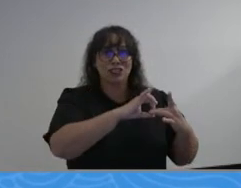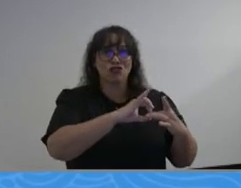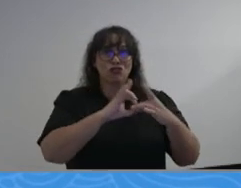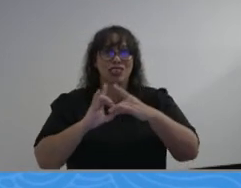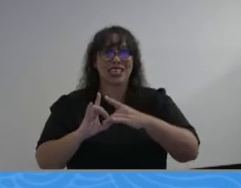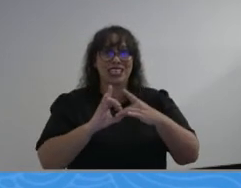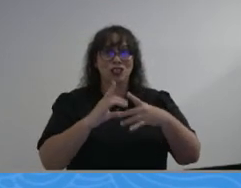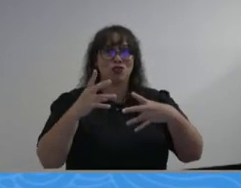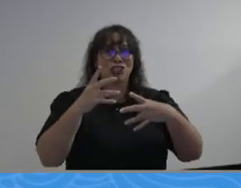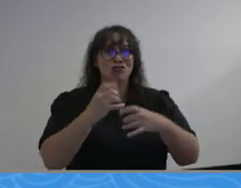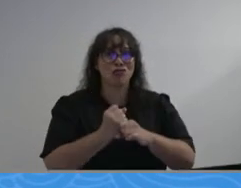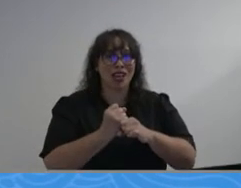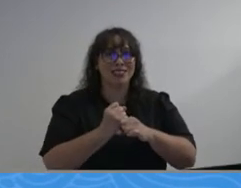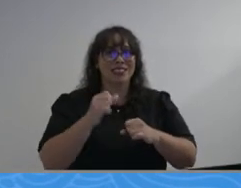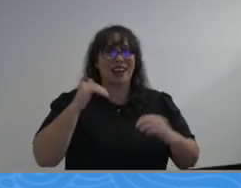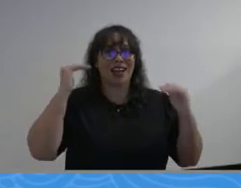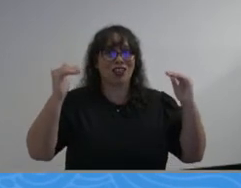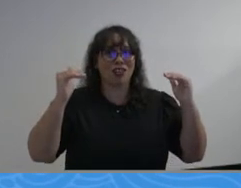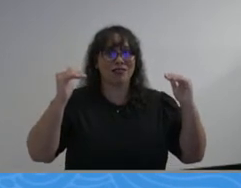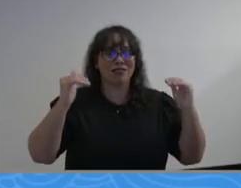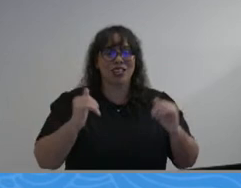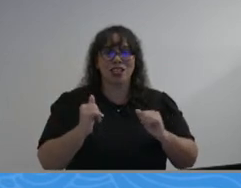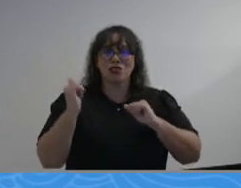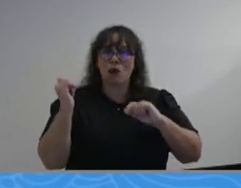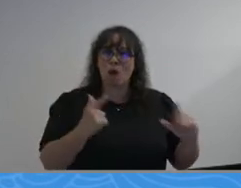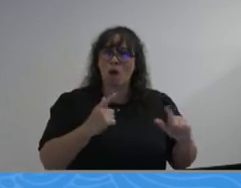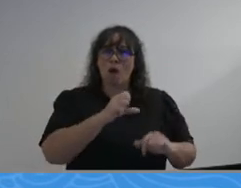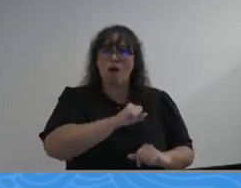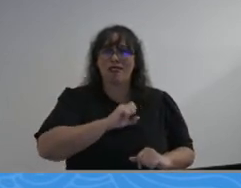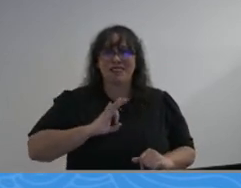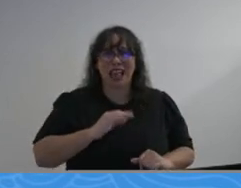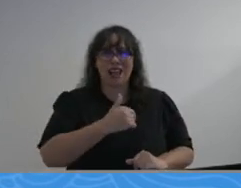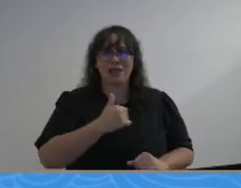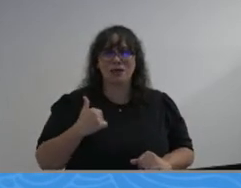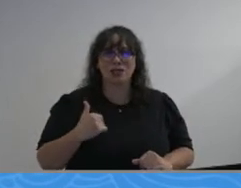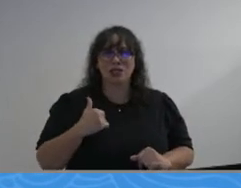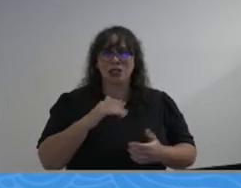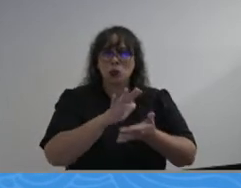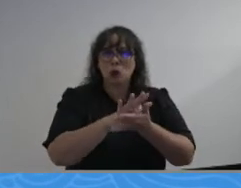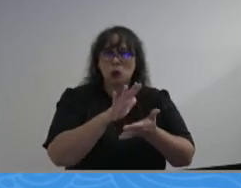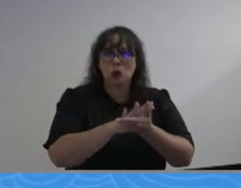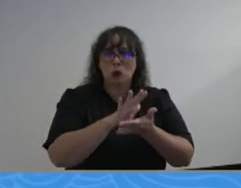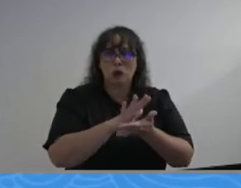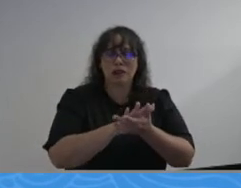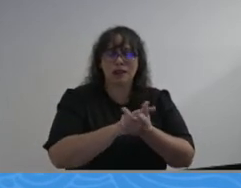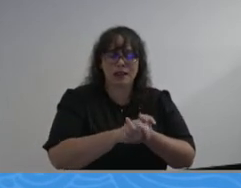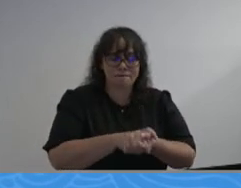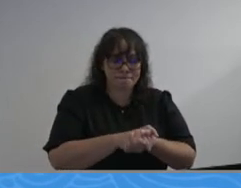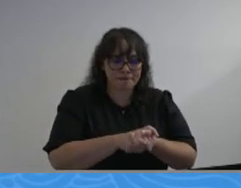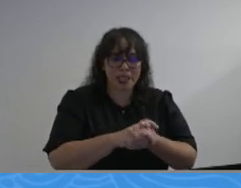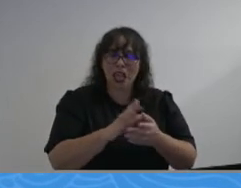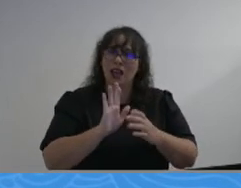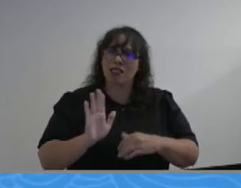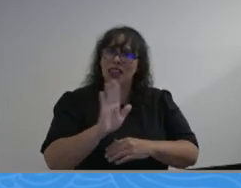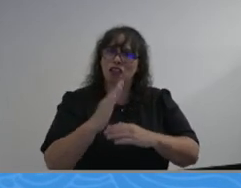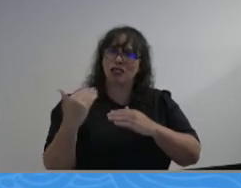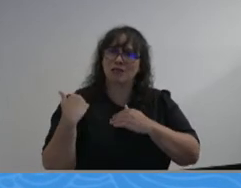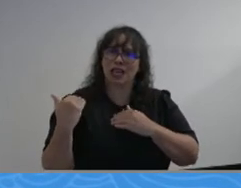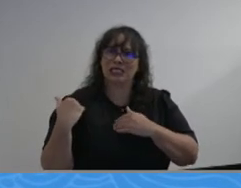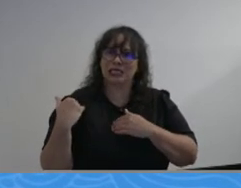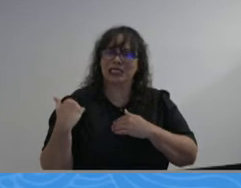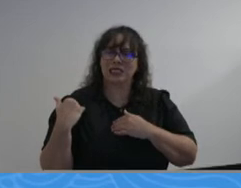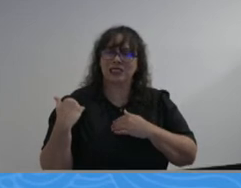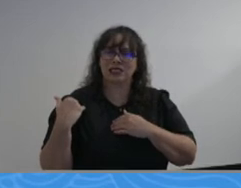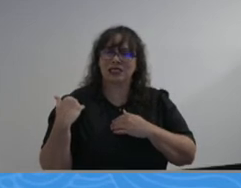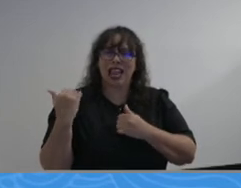with a trusted adult. And so all of the staff members on a school campus, you know, they're responsibility'd out. Like,